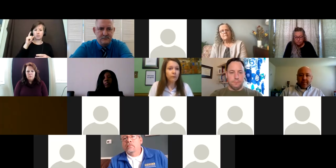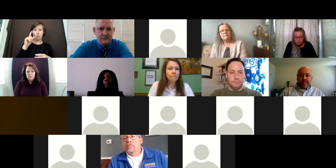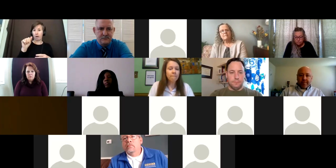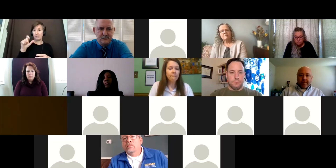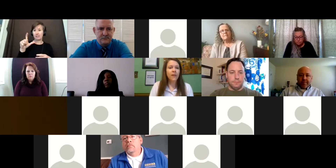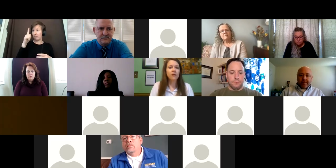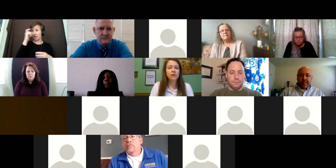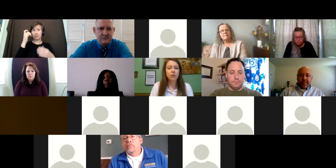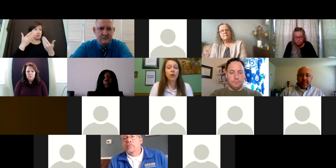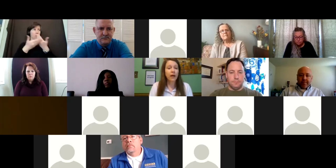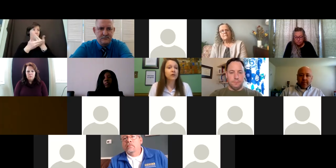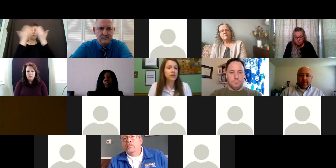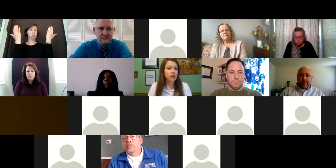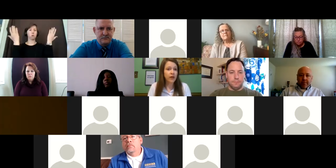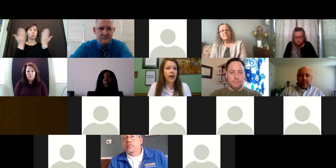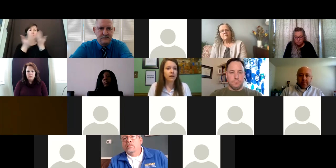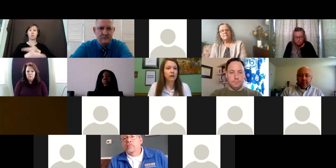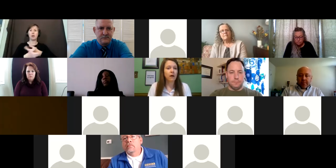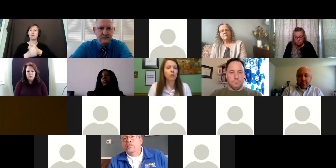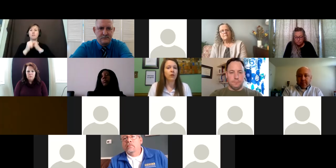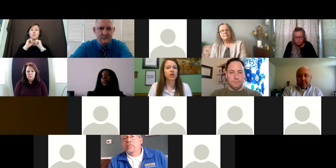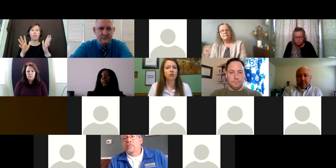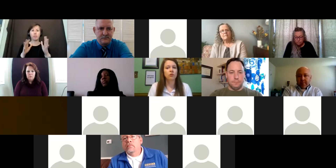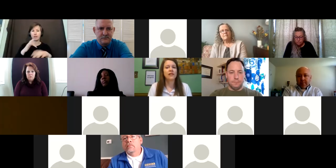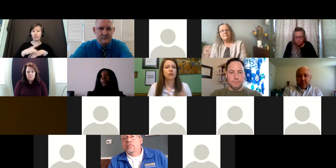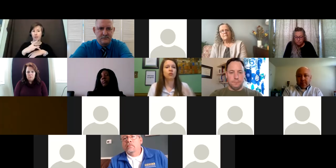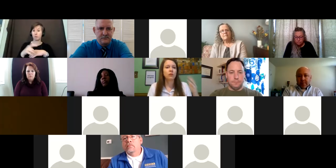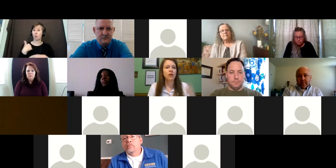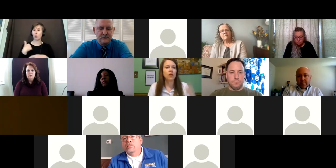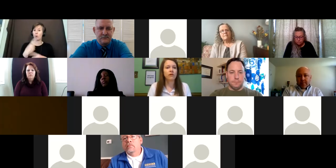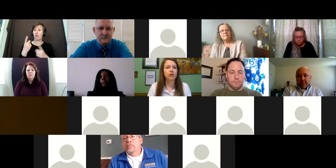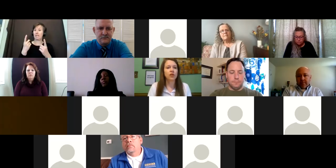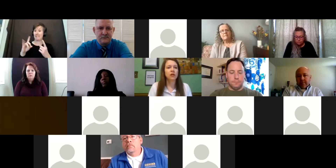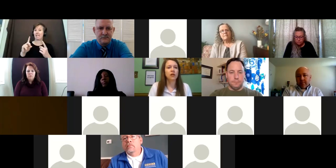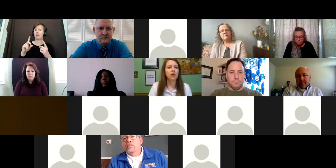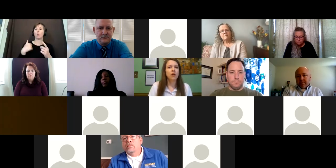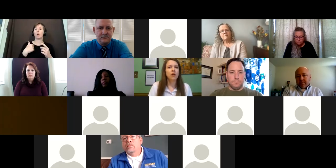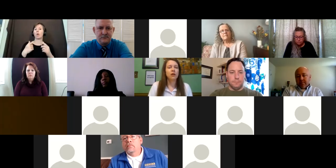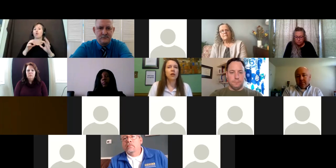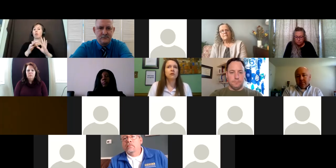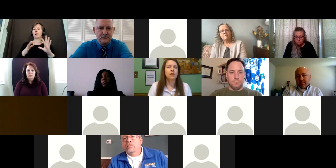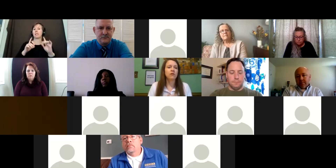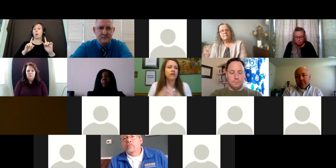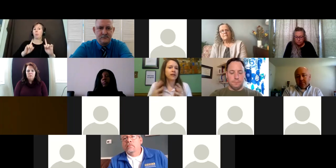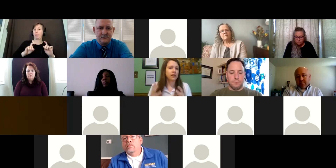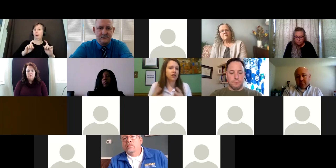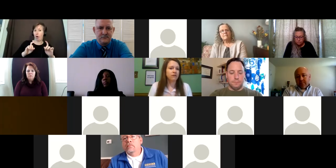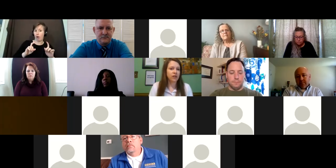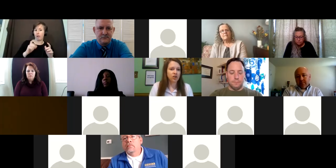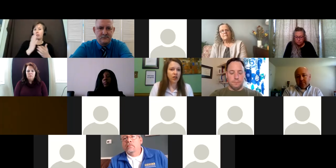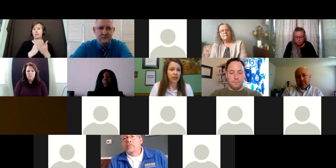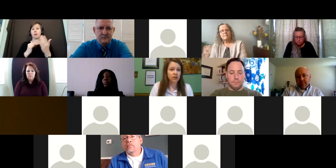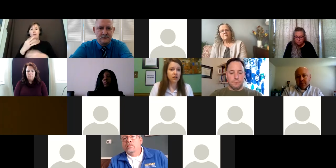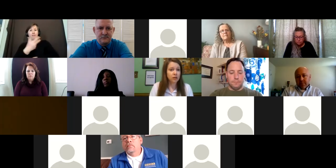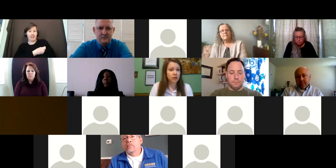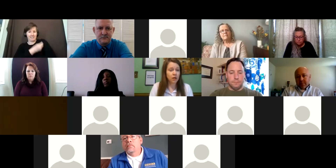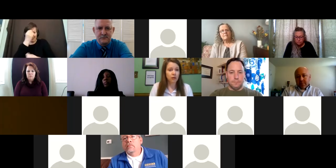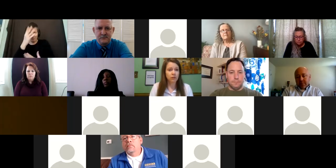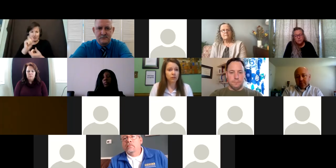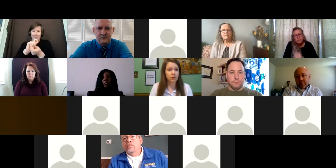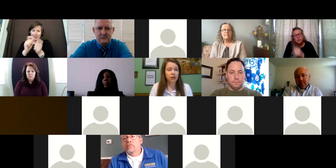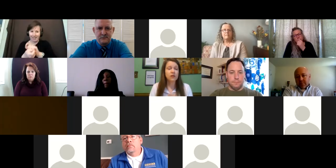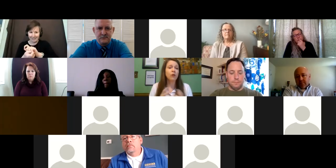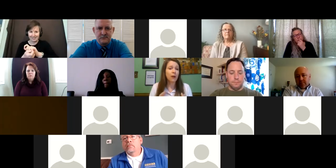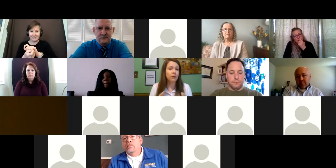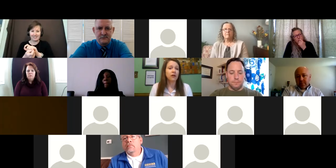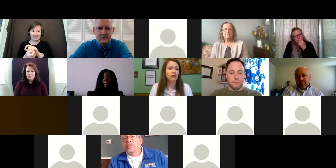available. So we were able to do that. We actually released a preliminary version. Then some of the vaccination information changed.